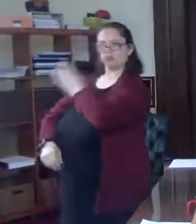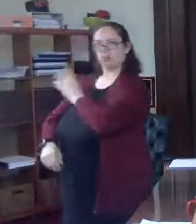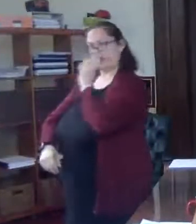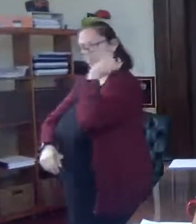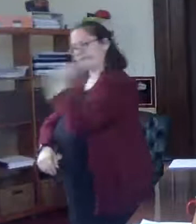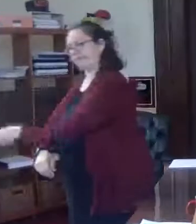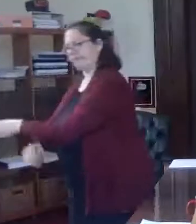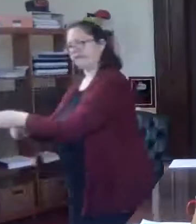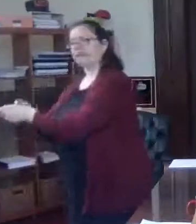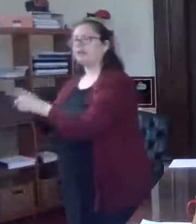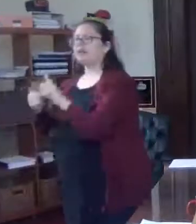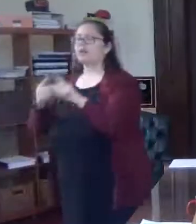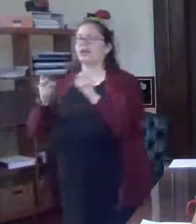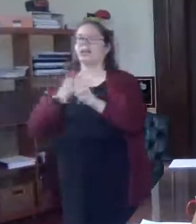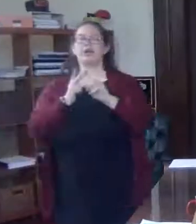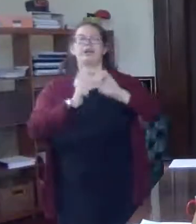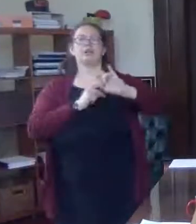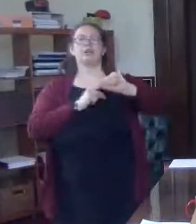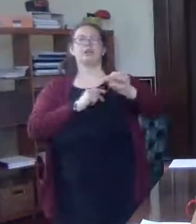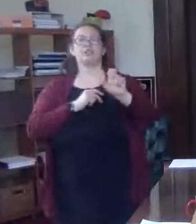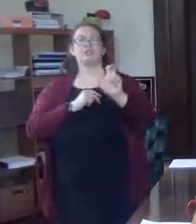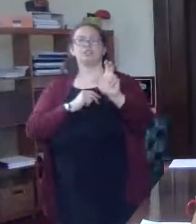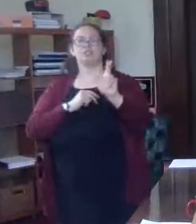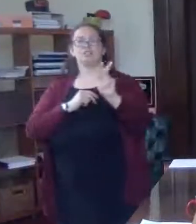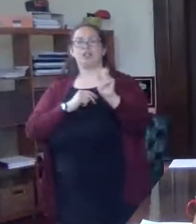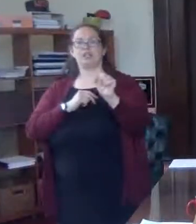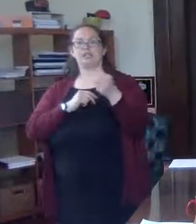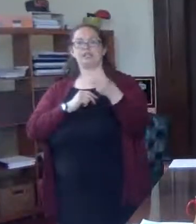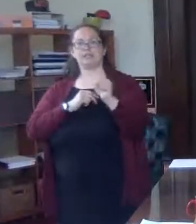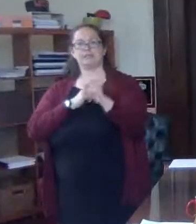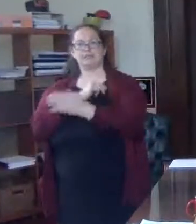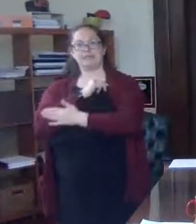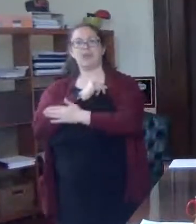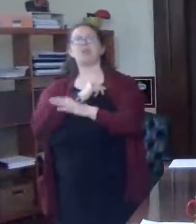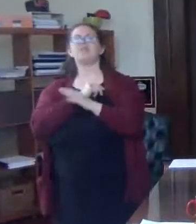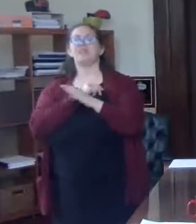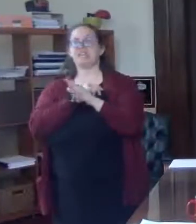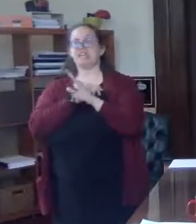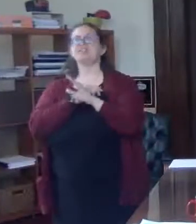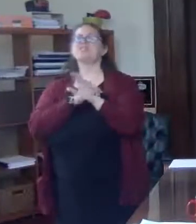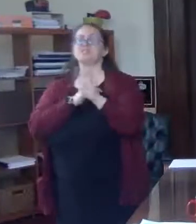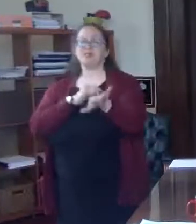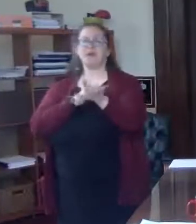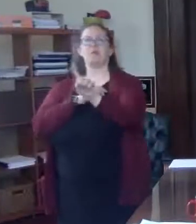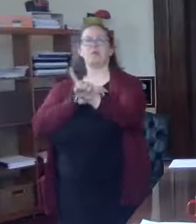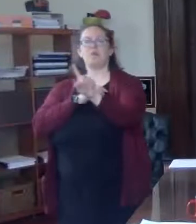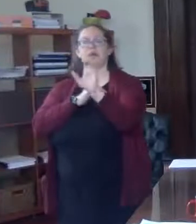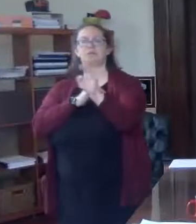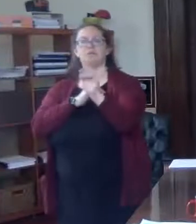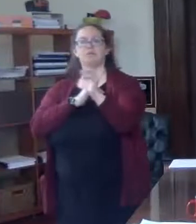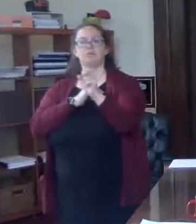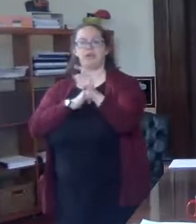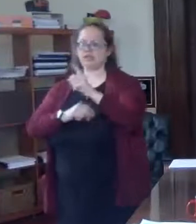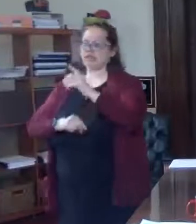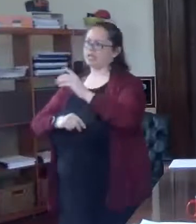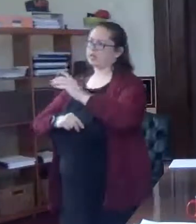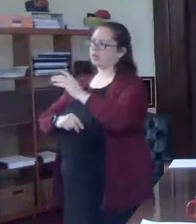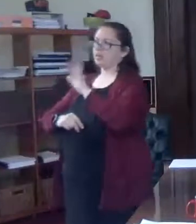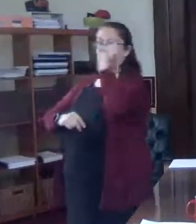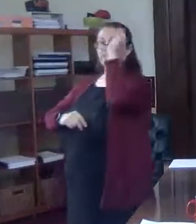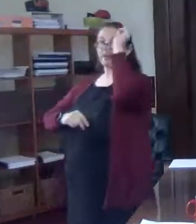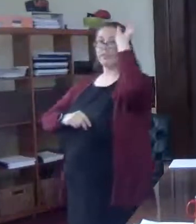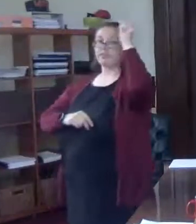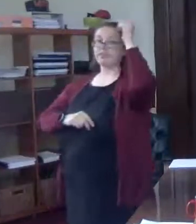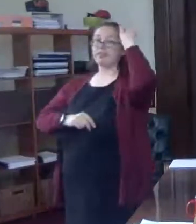got about 100 million directly from the federal government. And that's because those counties had more